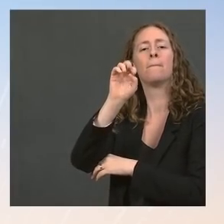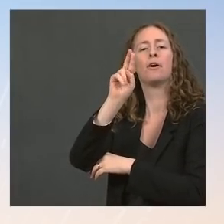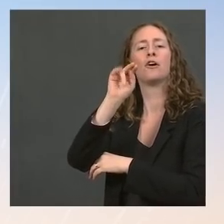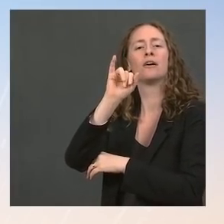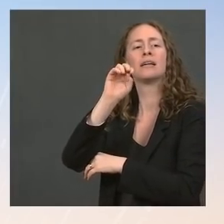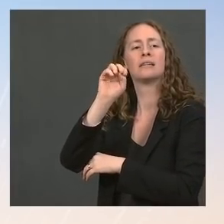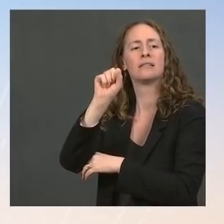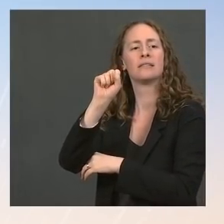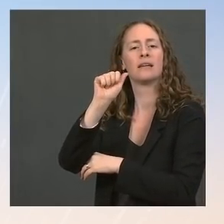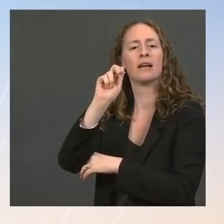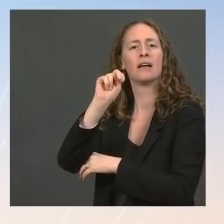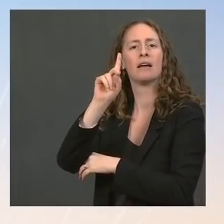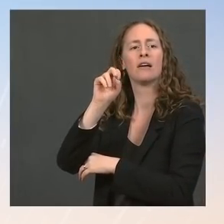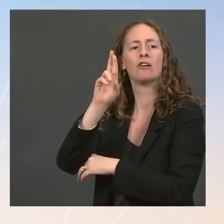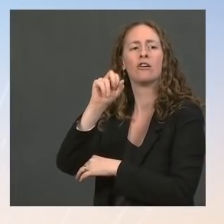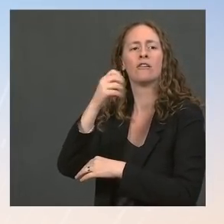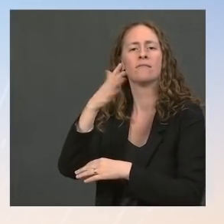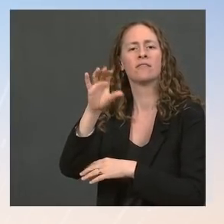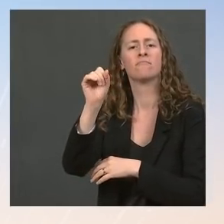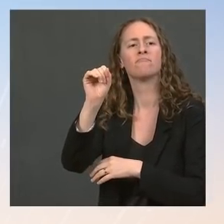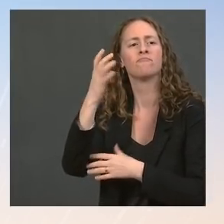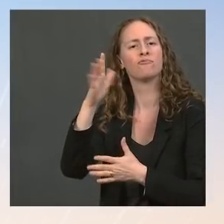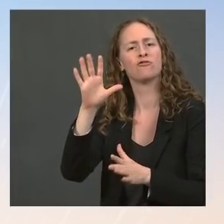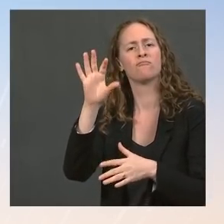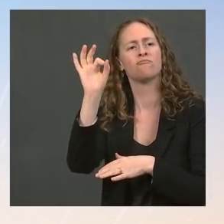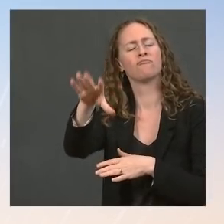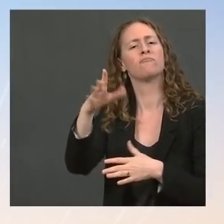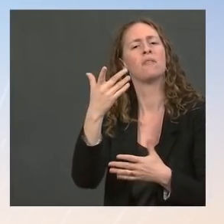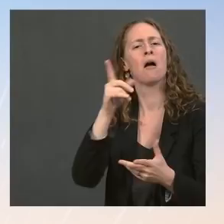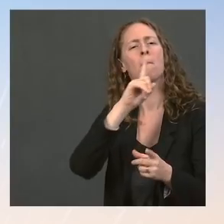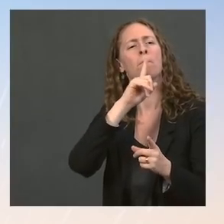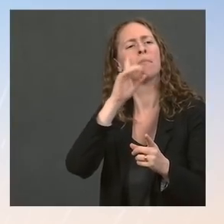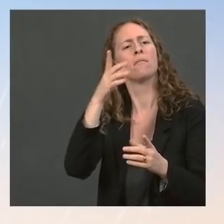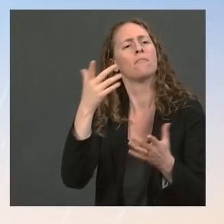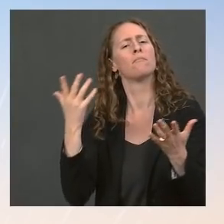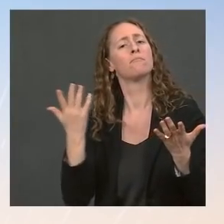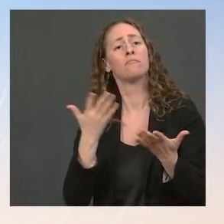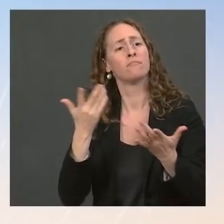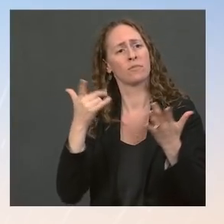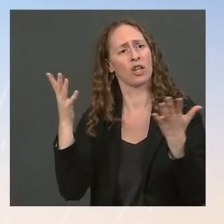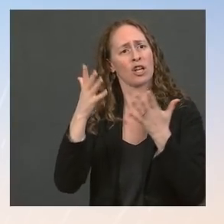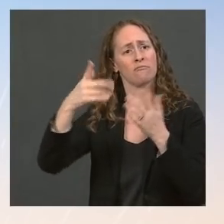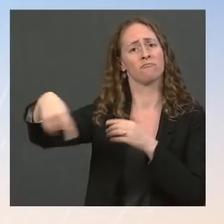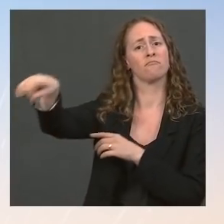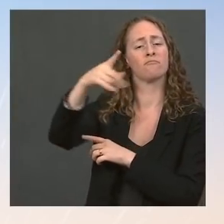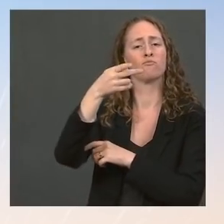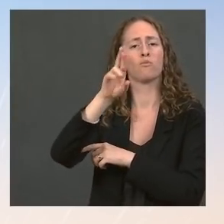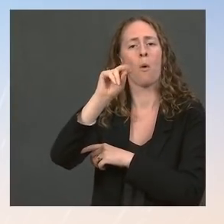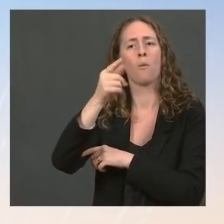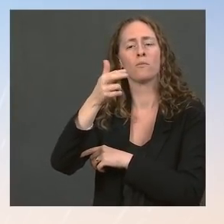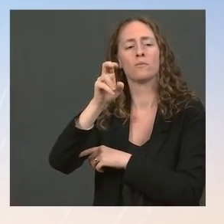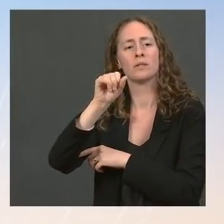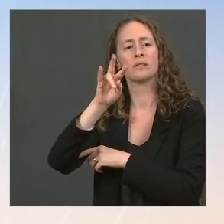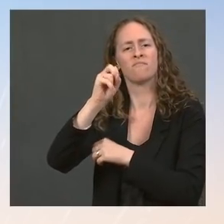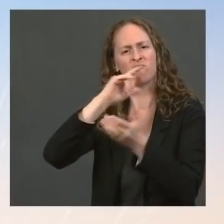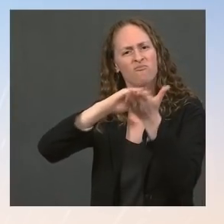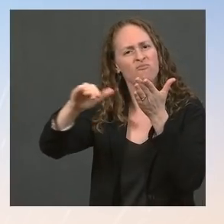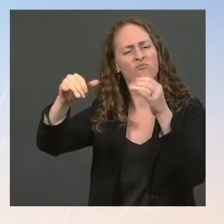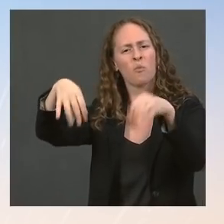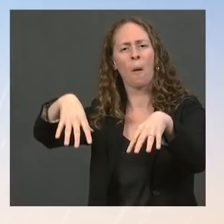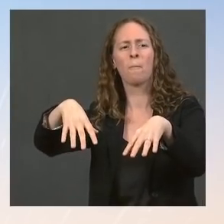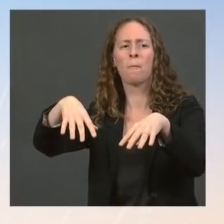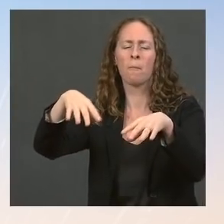There are no monkey wrenches here. None. Encouraging his progressive colleagues in the House to vote down the bipartisan package, infrastructure